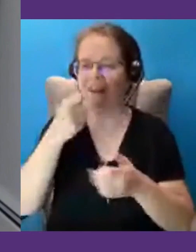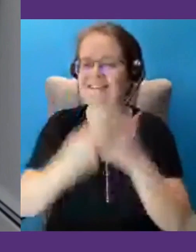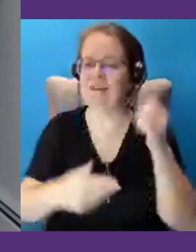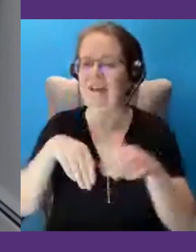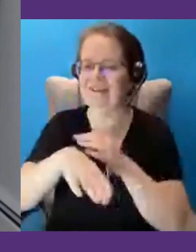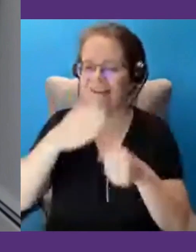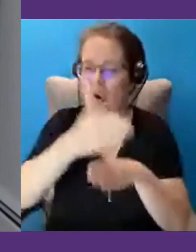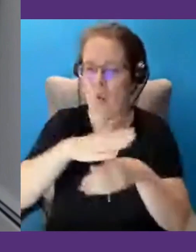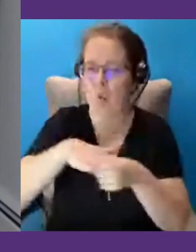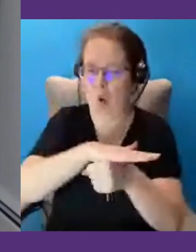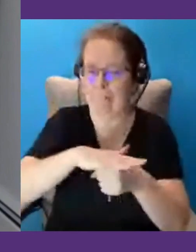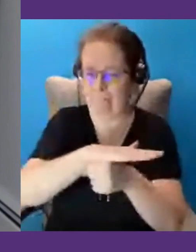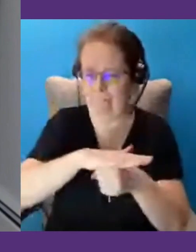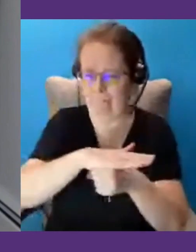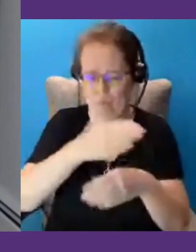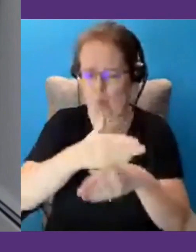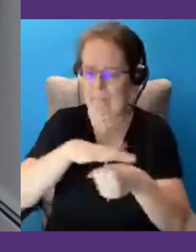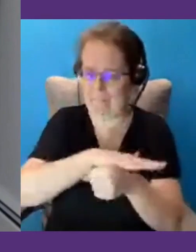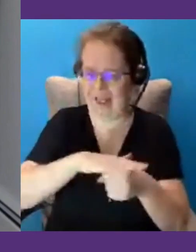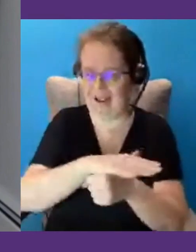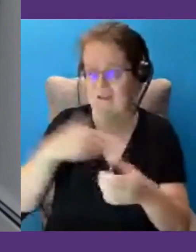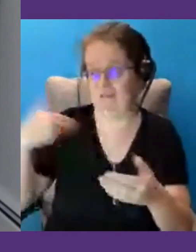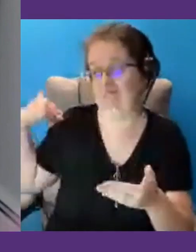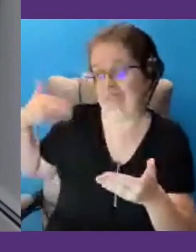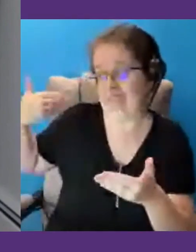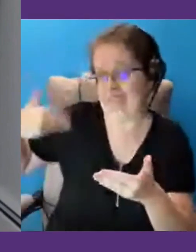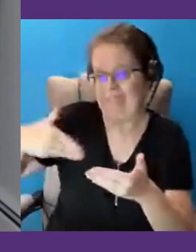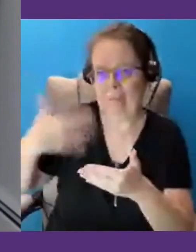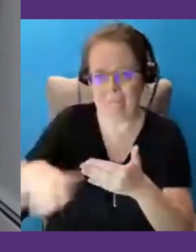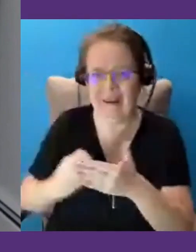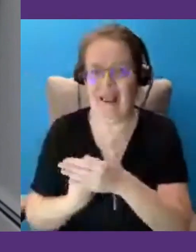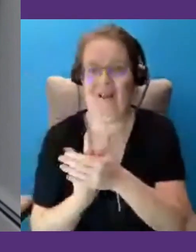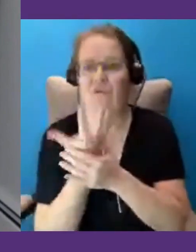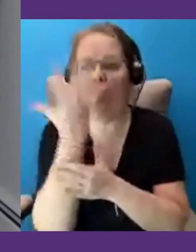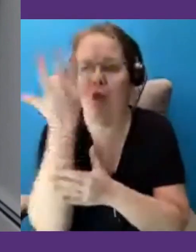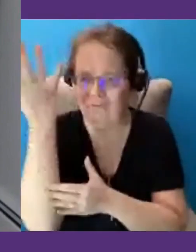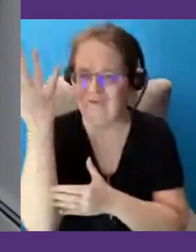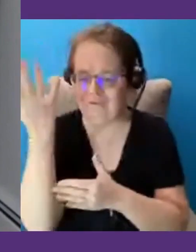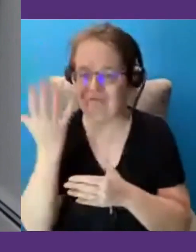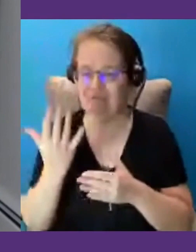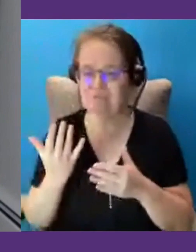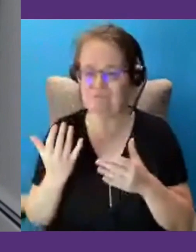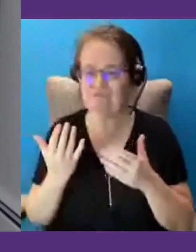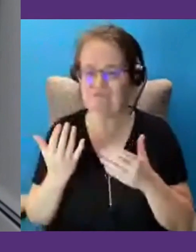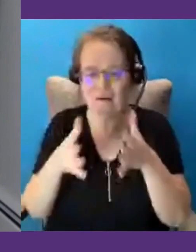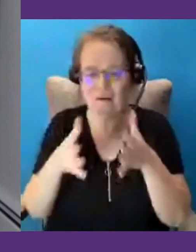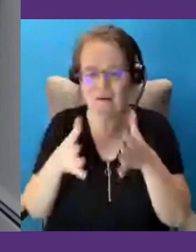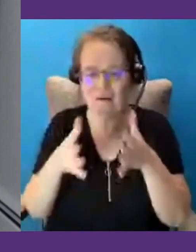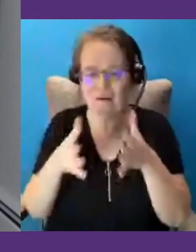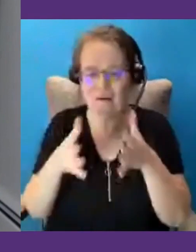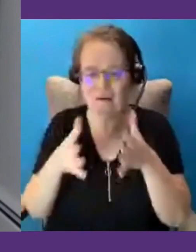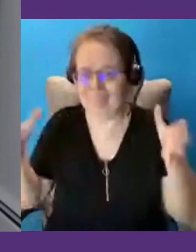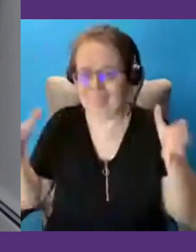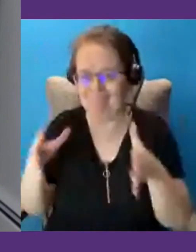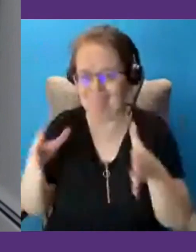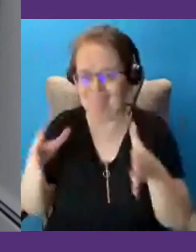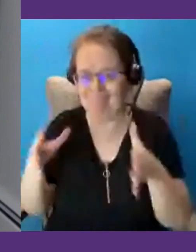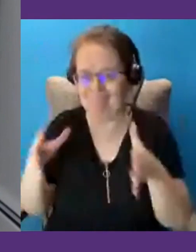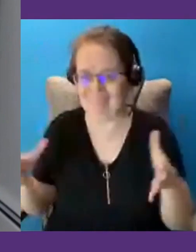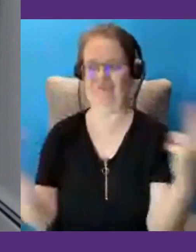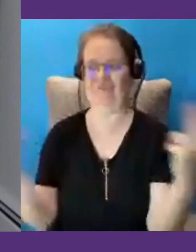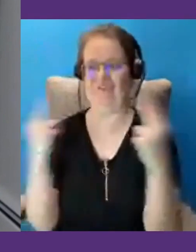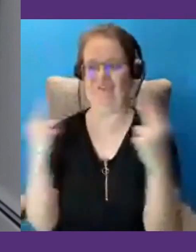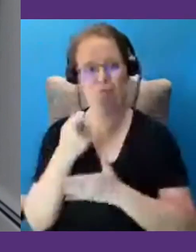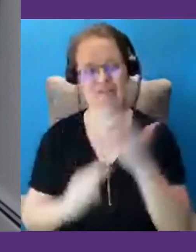the last several years, really evolved to look at growing disability economy. And for me,